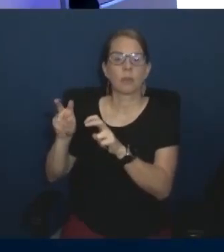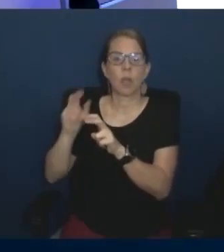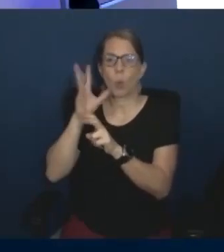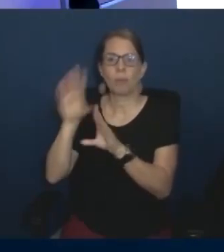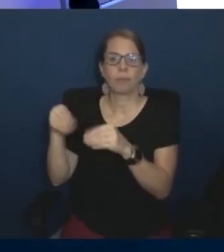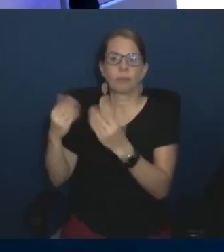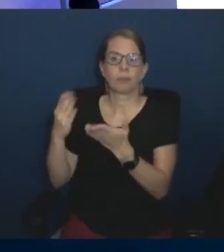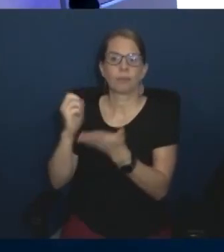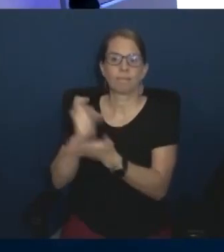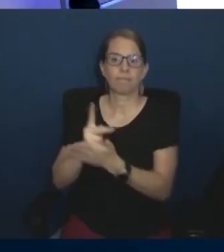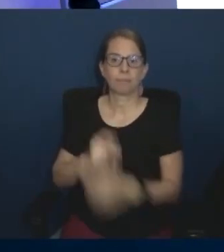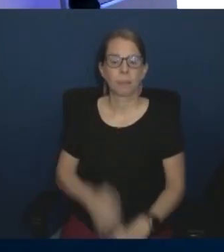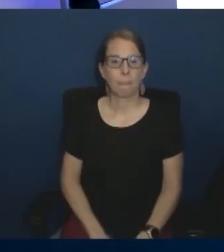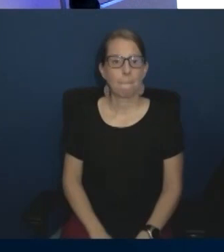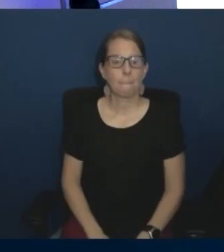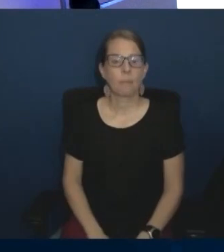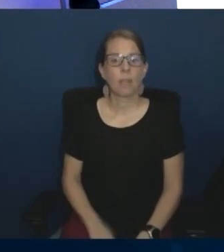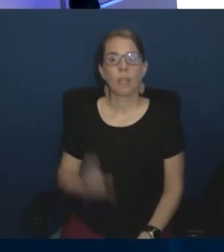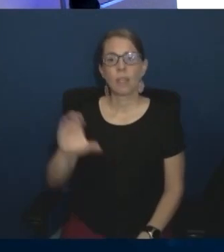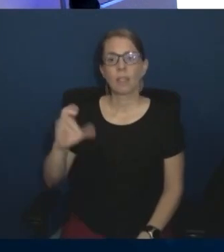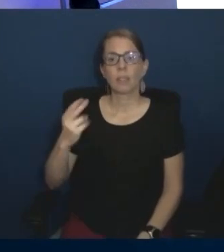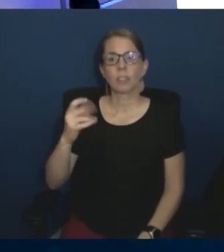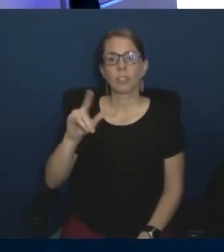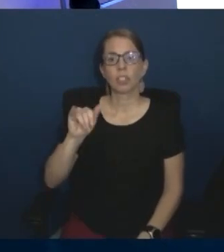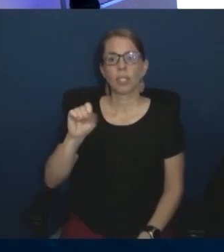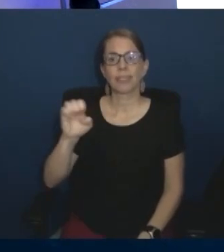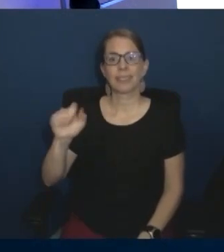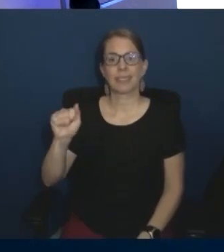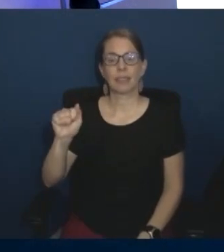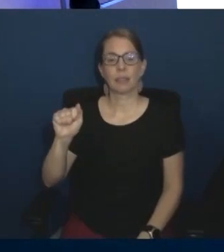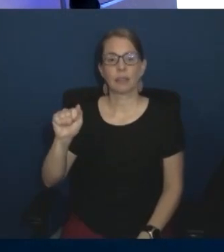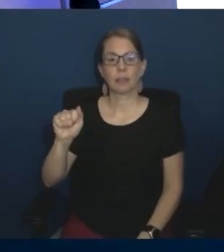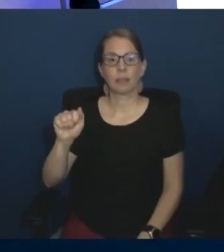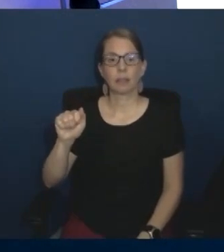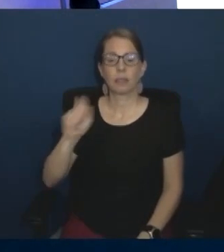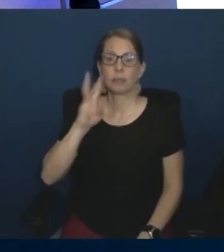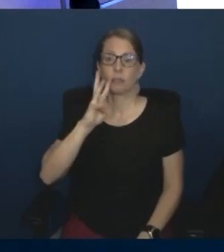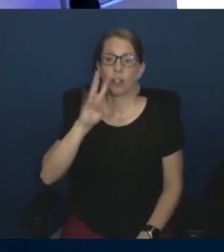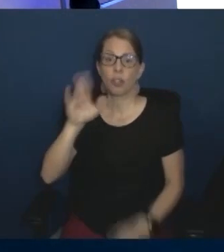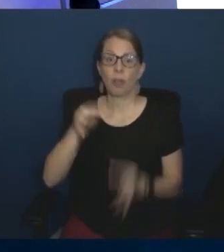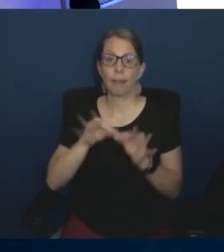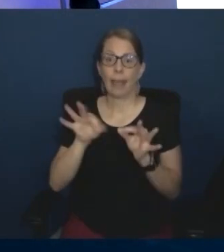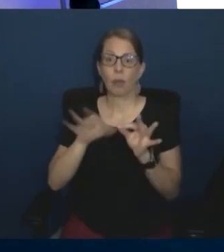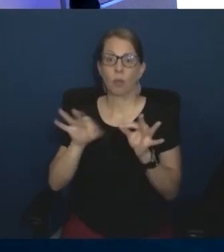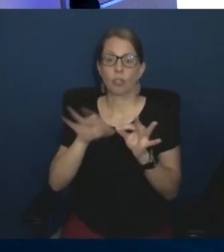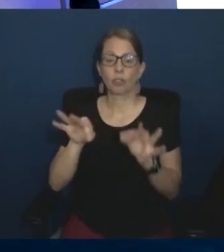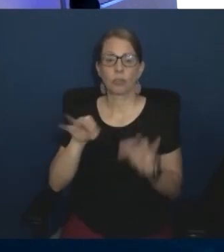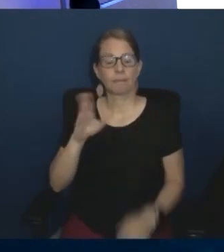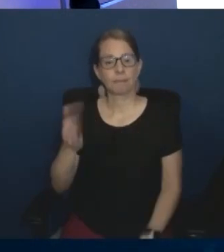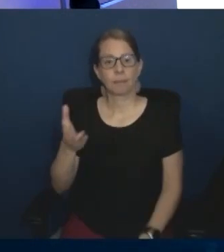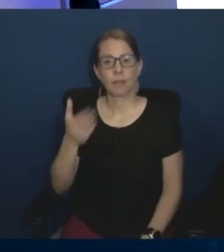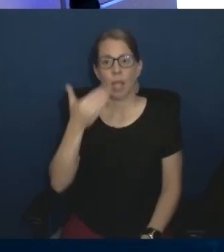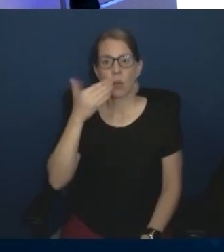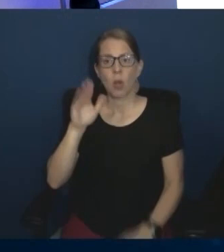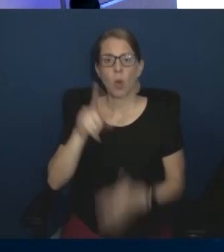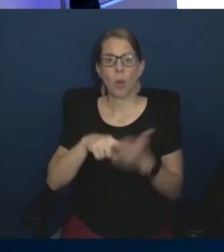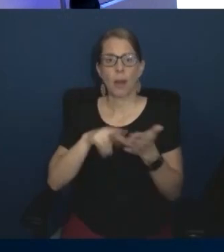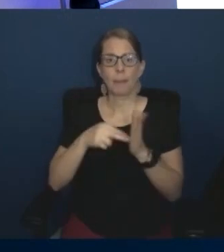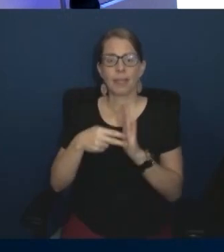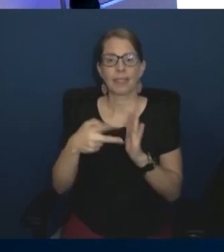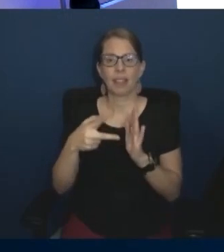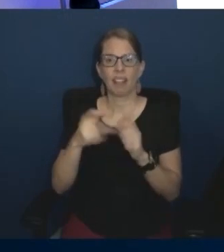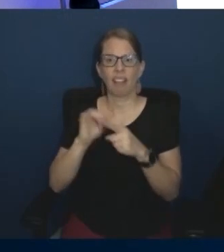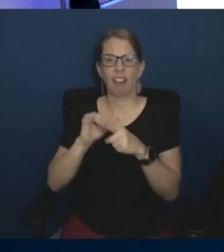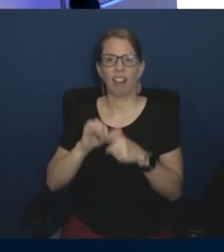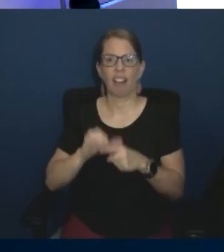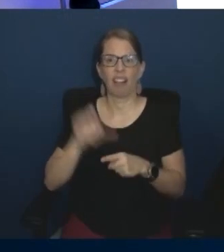has a question, and she is when I say she's speaking your language, she is. I don't know if I know what all this means. Lots of words. Just a lot of big words.